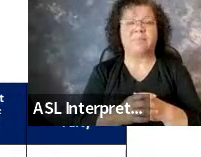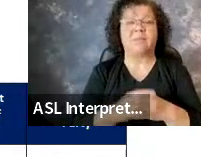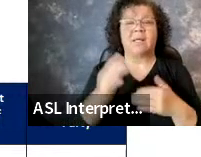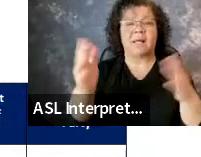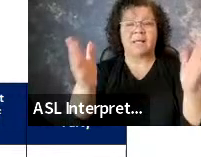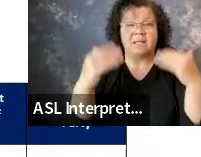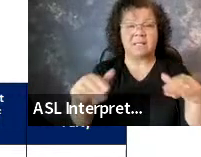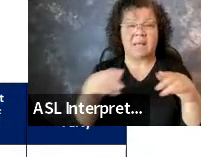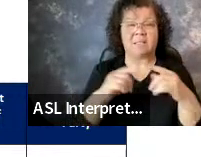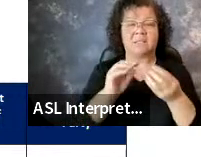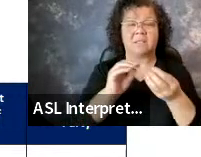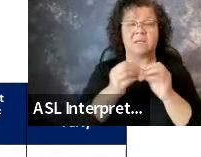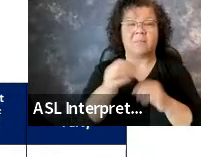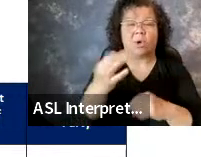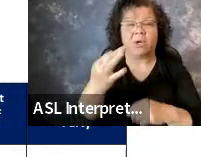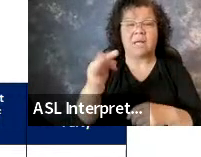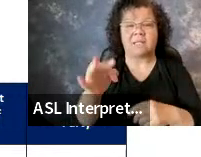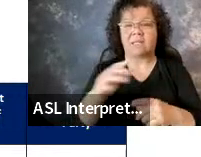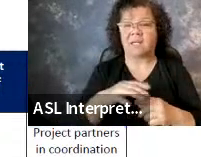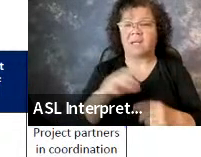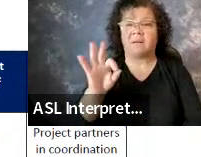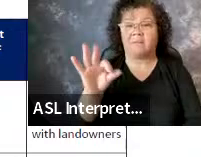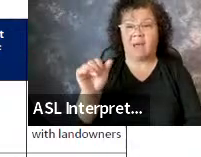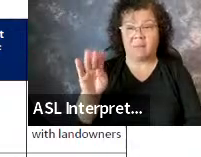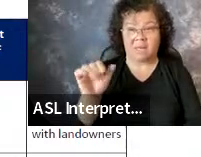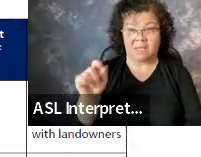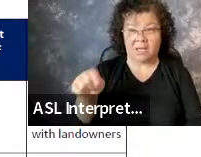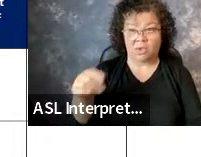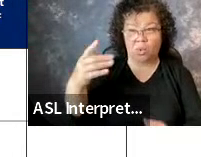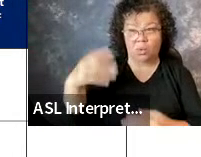Next, number 19, and Fabian, could you please scroll down a little?